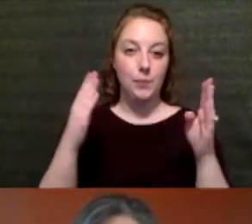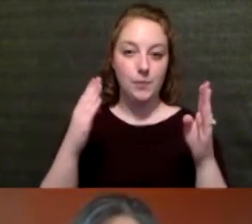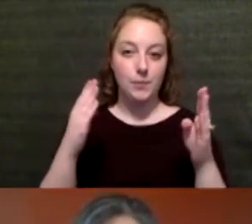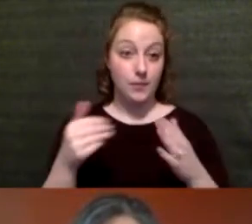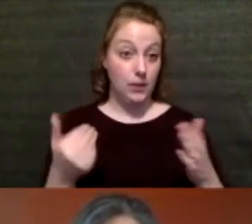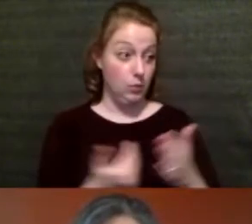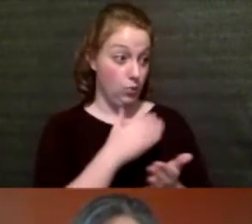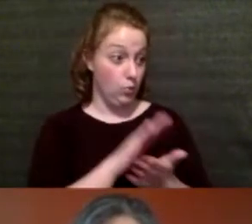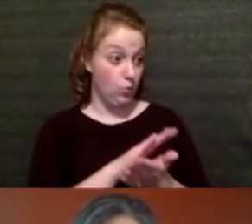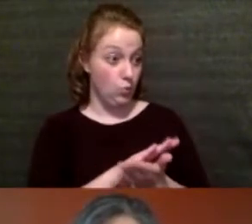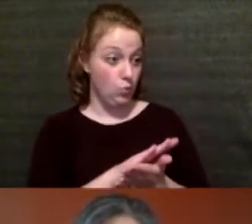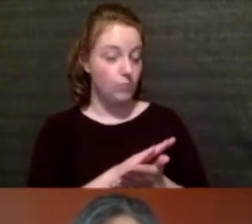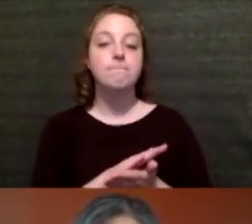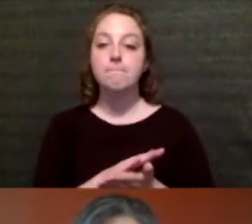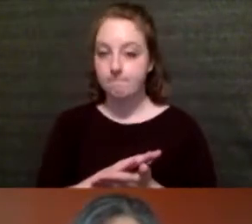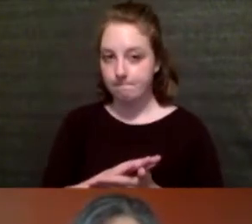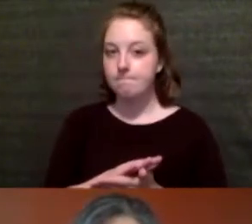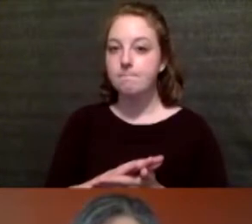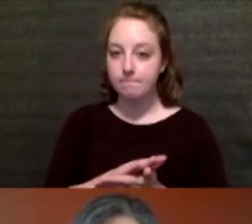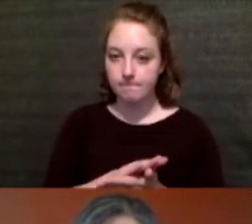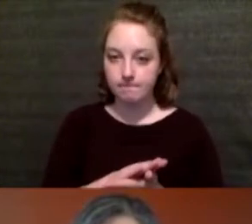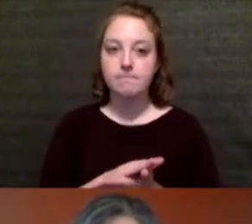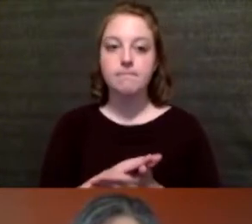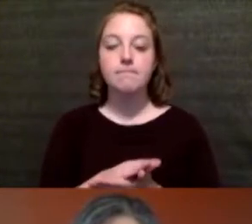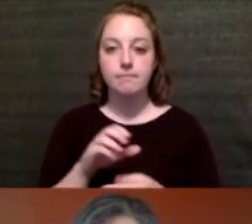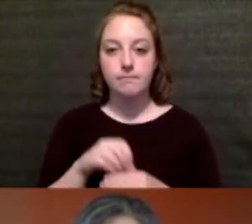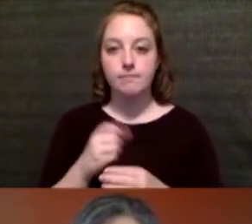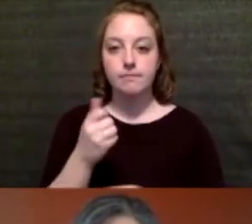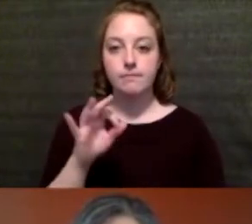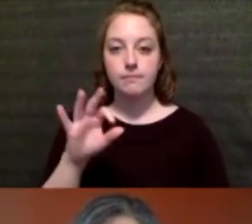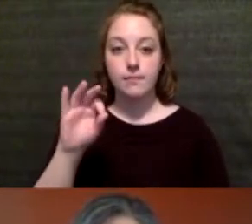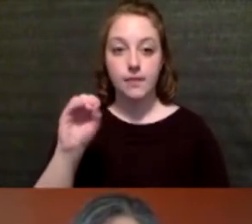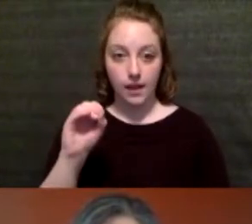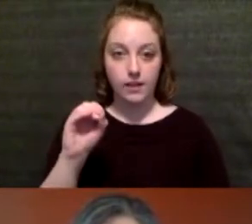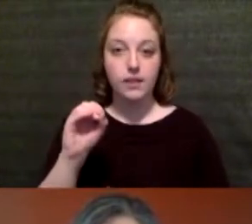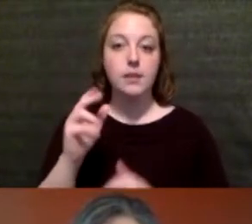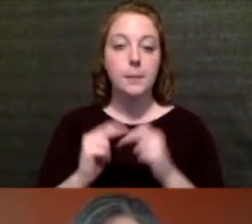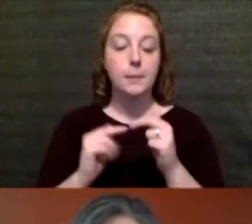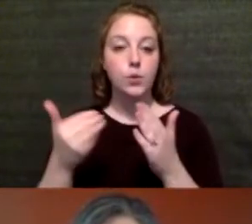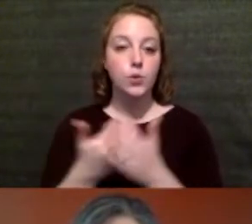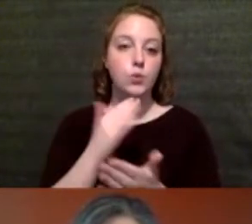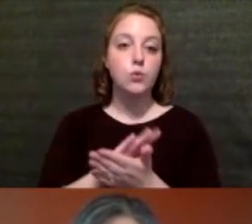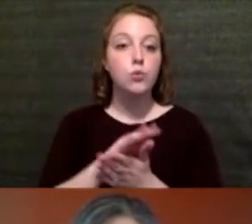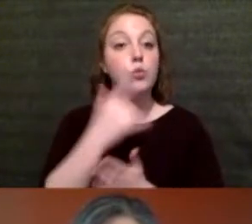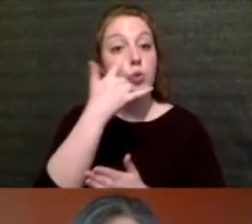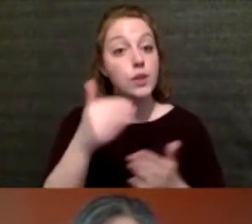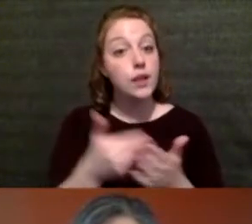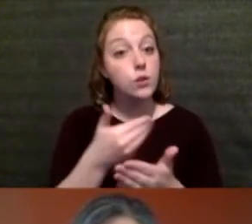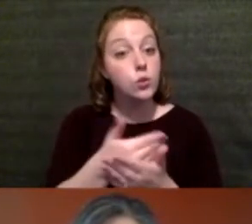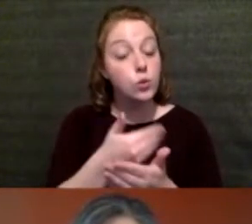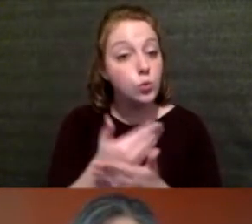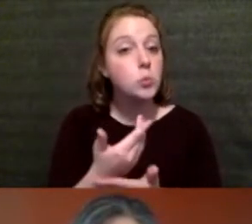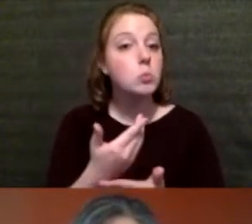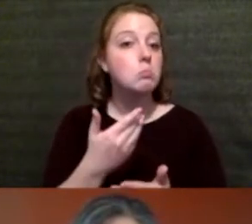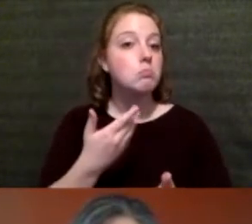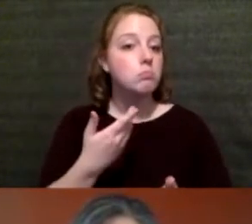school. Yes, ma'am. 90. Okay. It looks newer to me too. So I'm glad to know that.